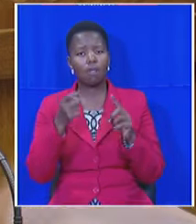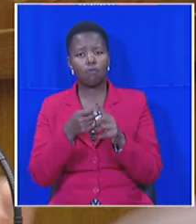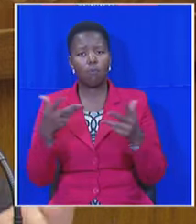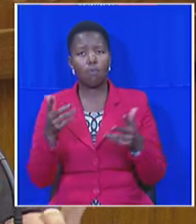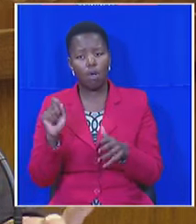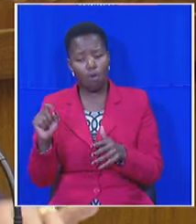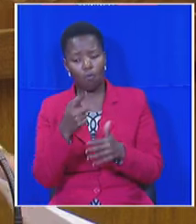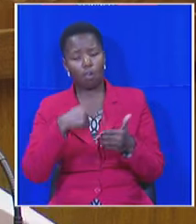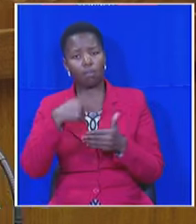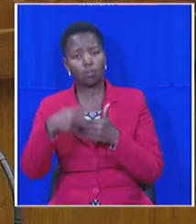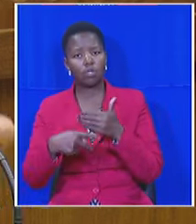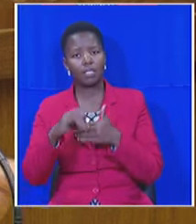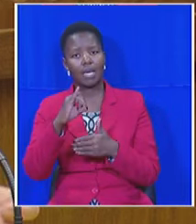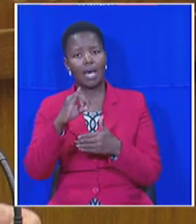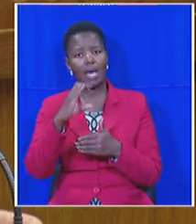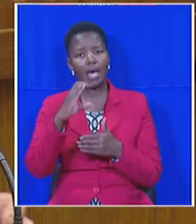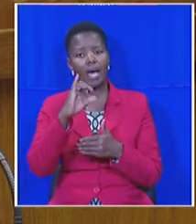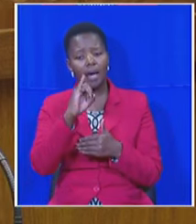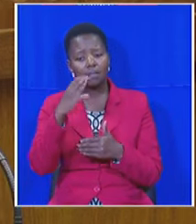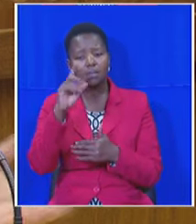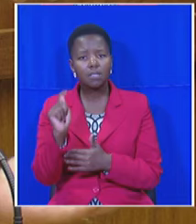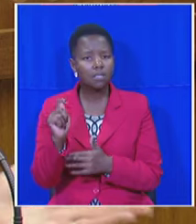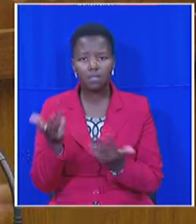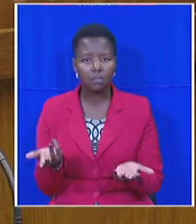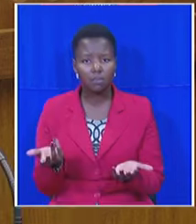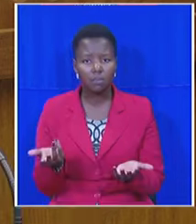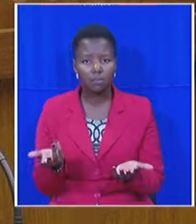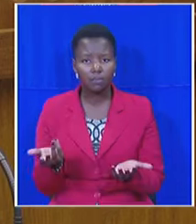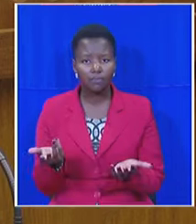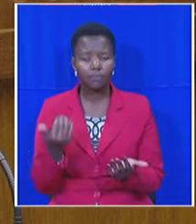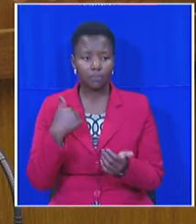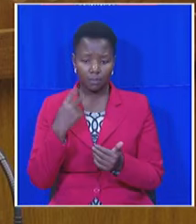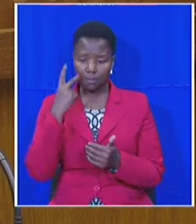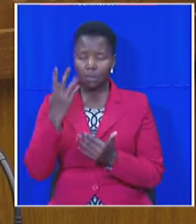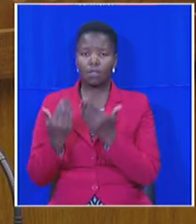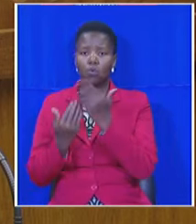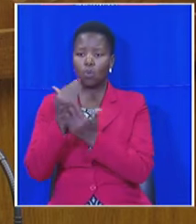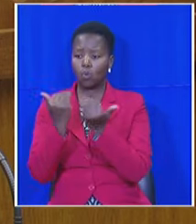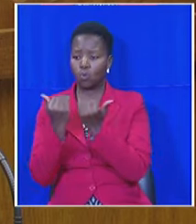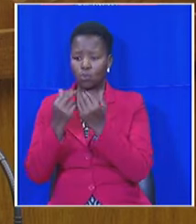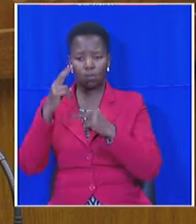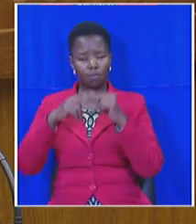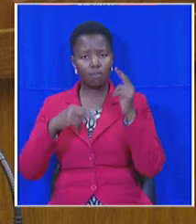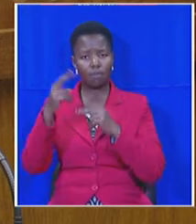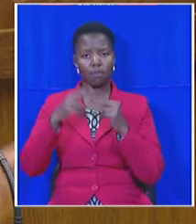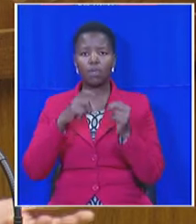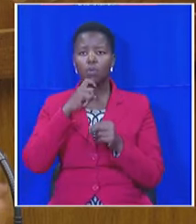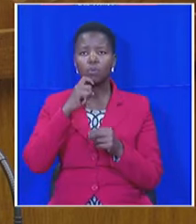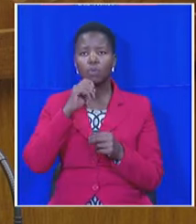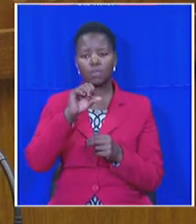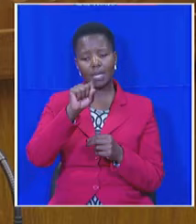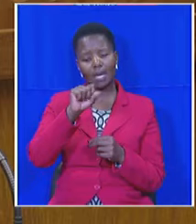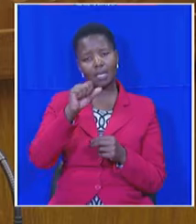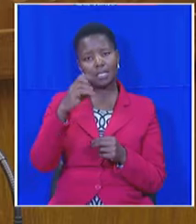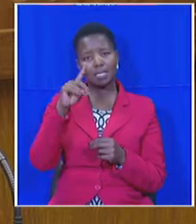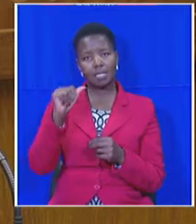all the ICT projects. We saw new schools built and completed through a city,